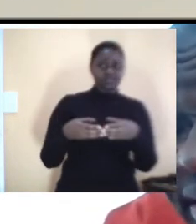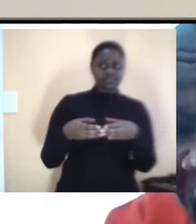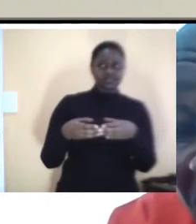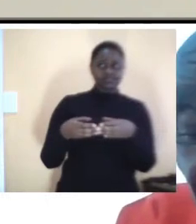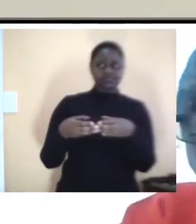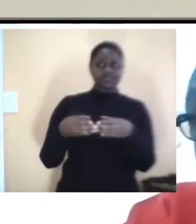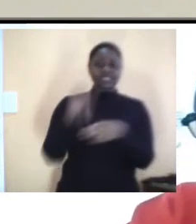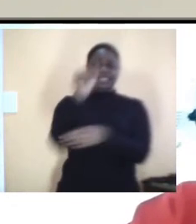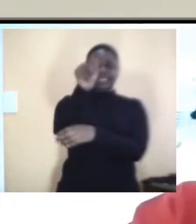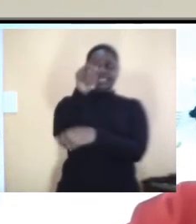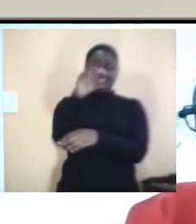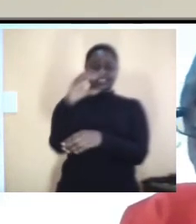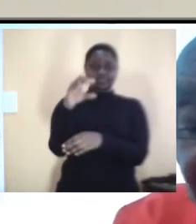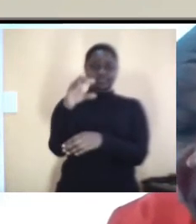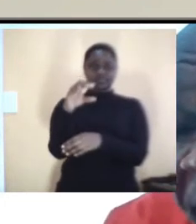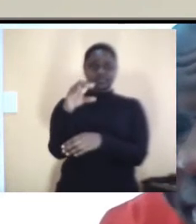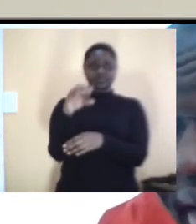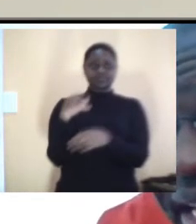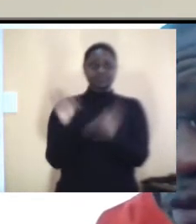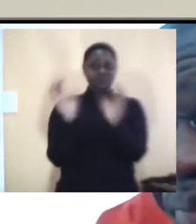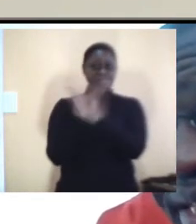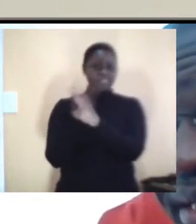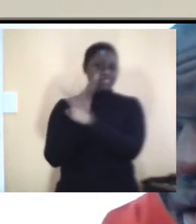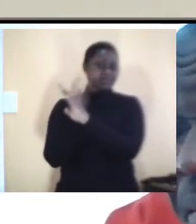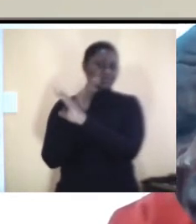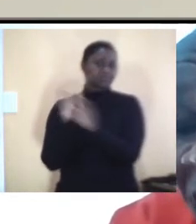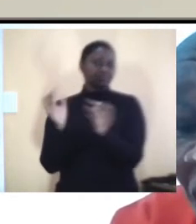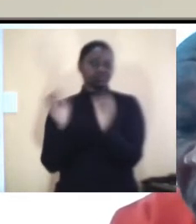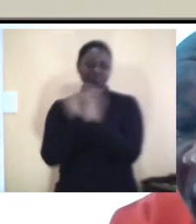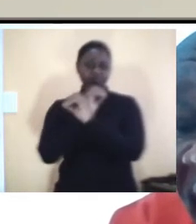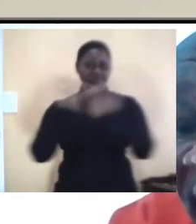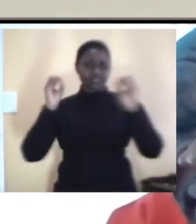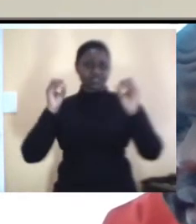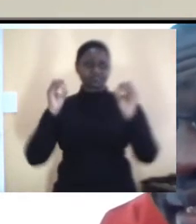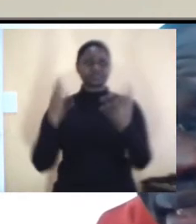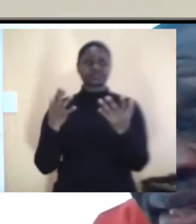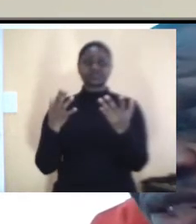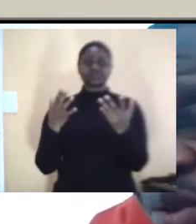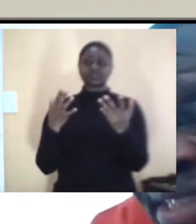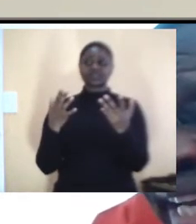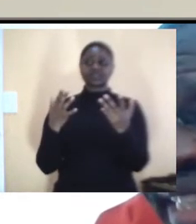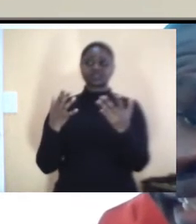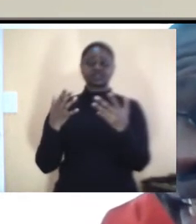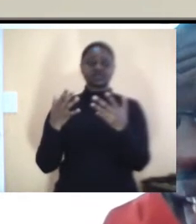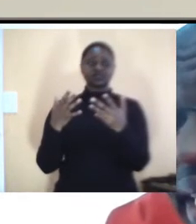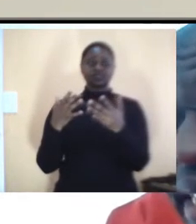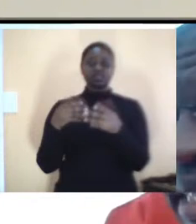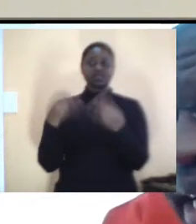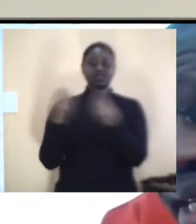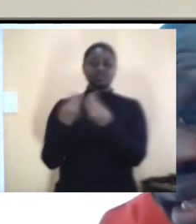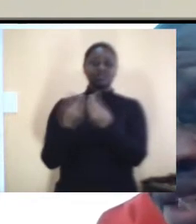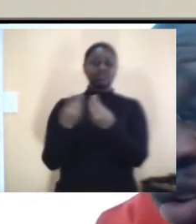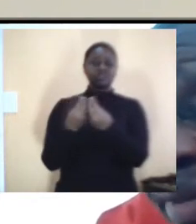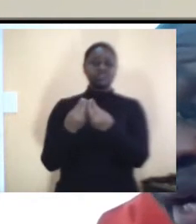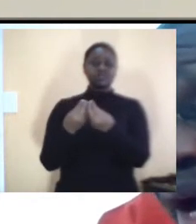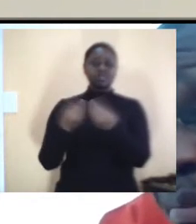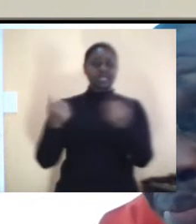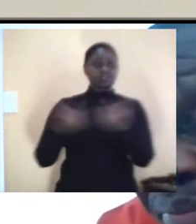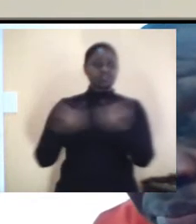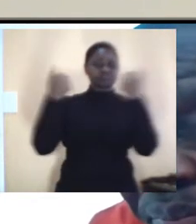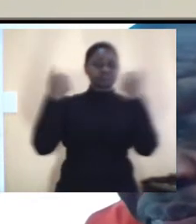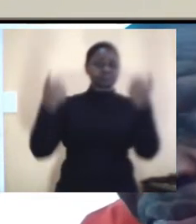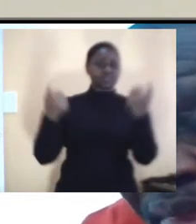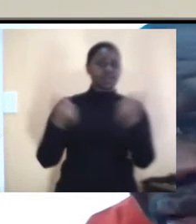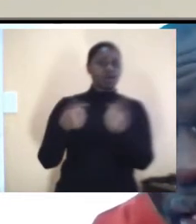entire ANC in empty leadership that has been parachuted into such a critical economic